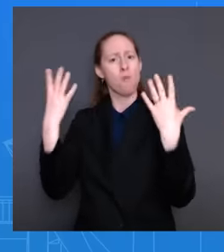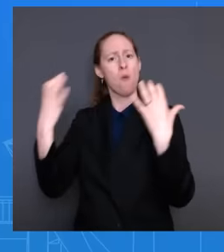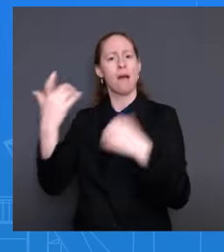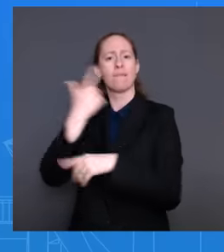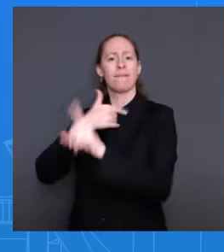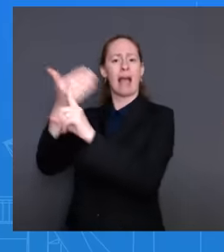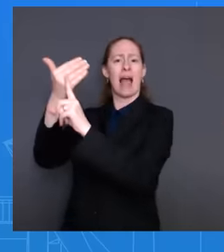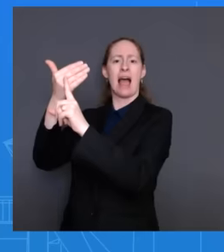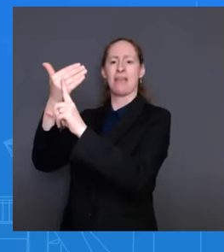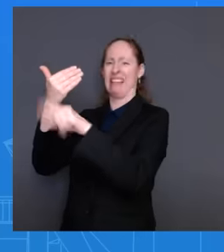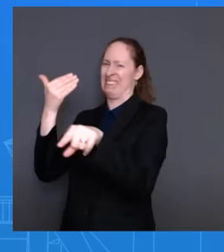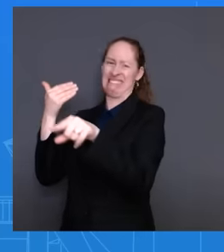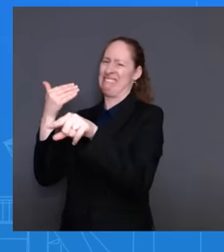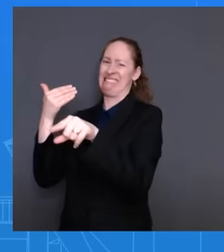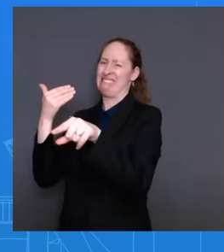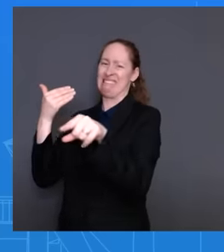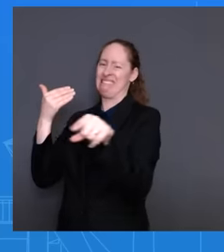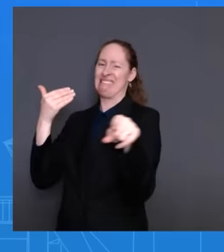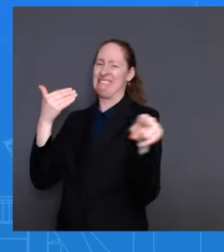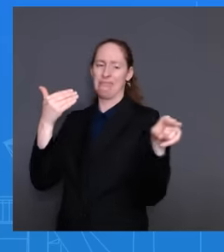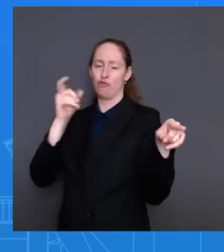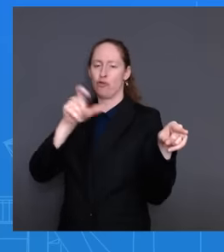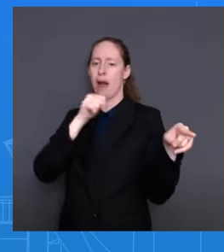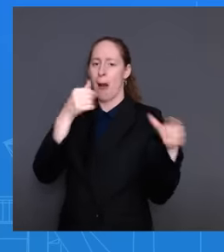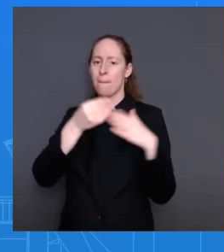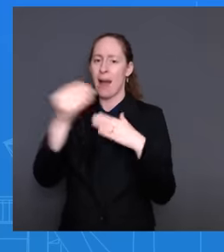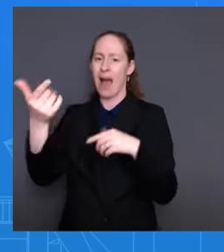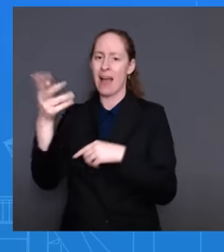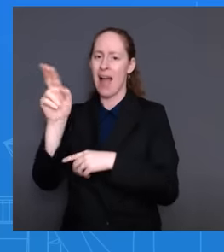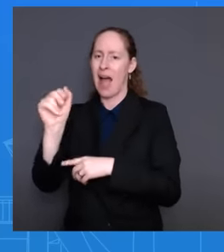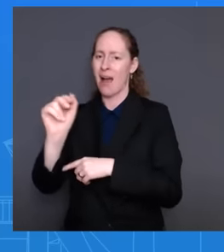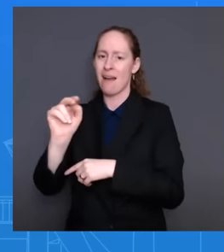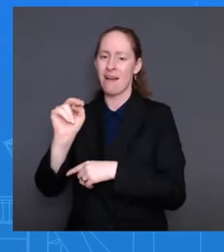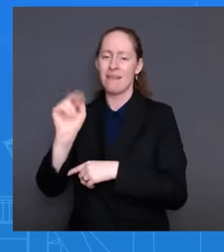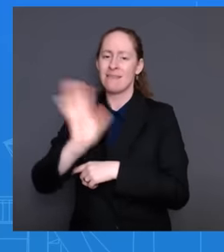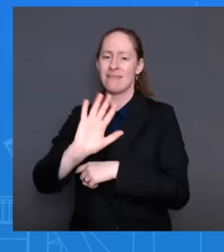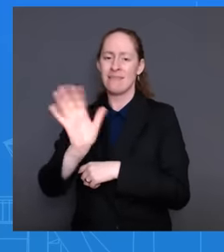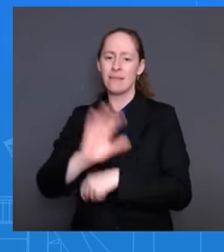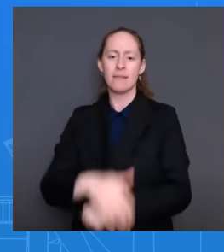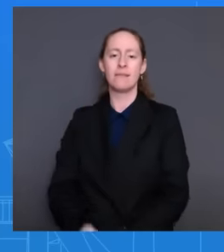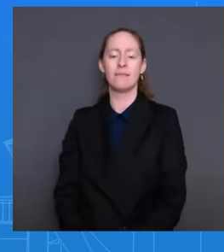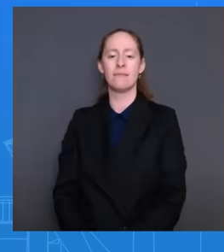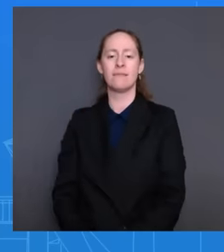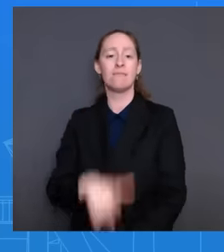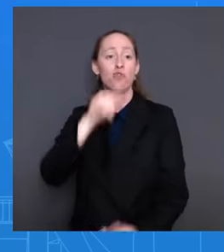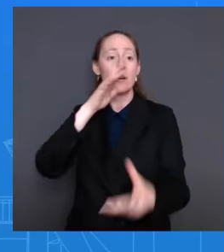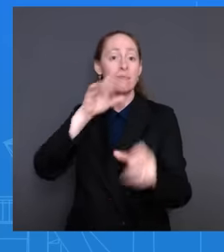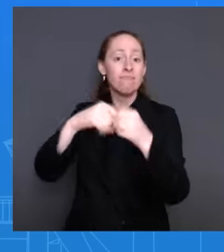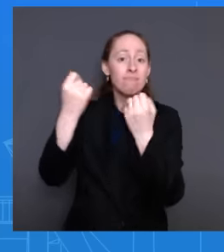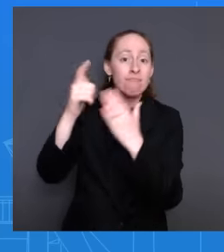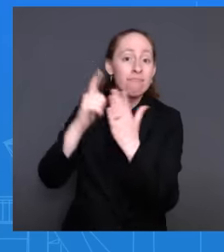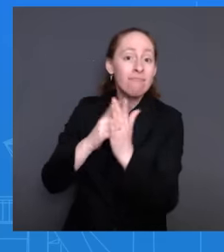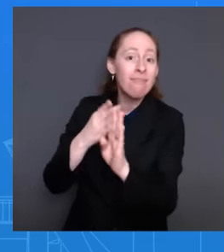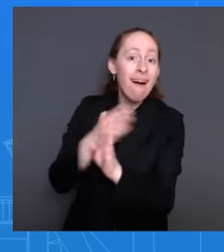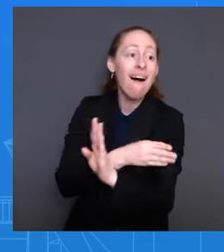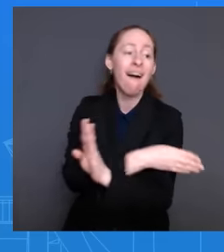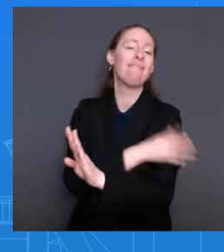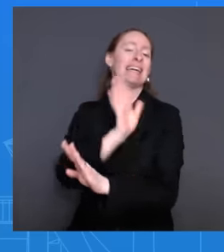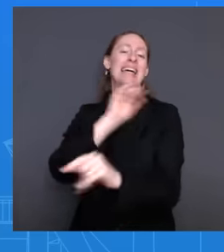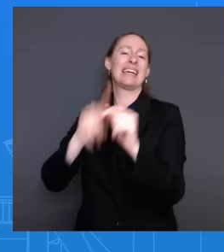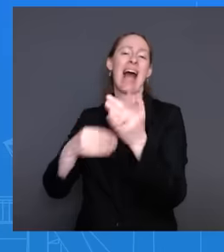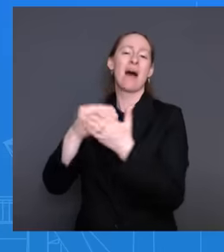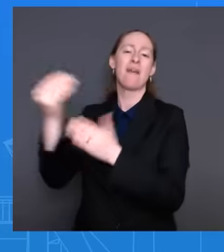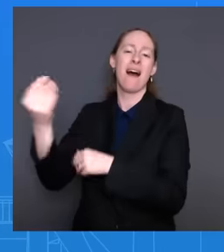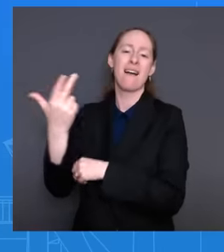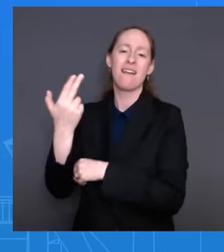and congressional members, these are things that their own constituents support. And so what the president is going to continue to do, as he's done from the first